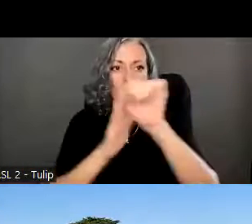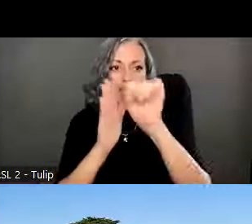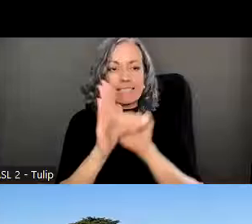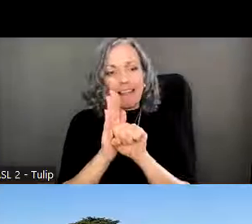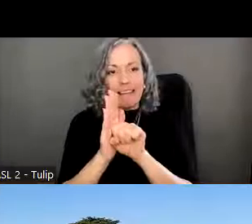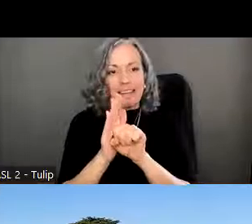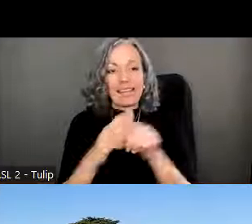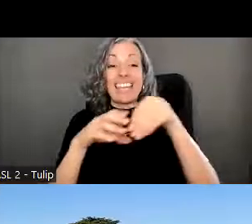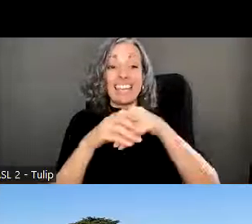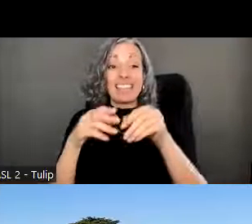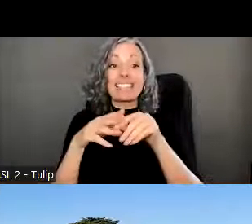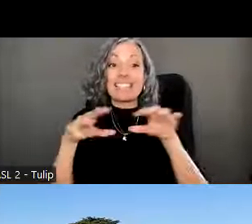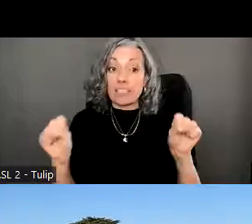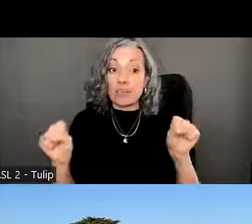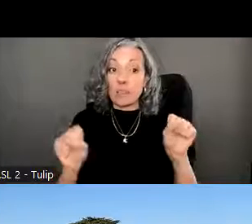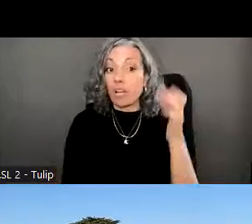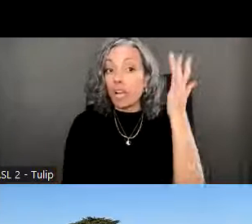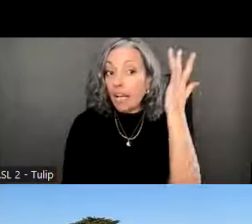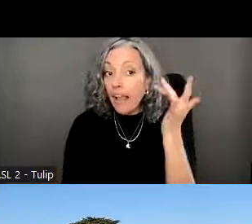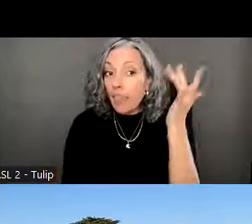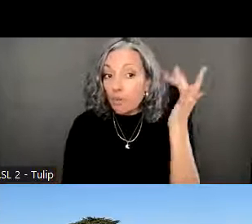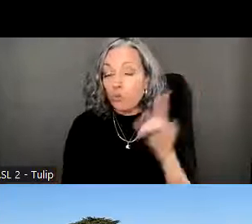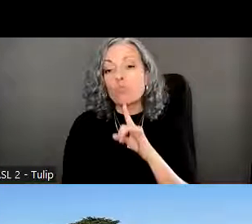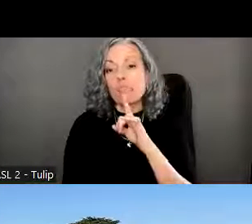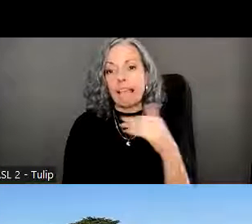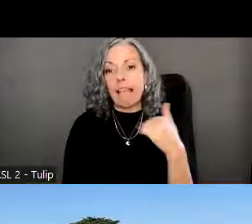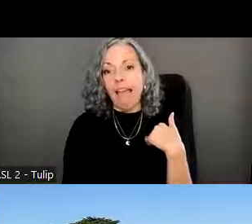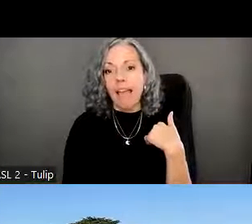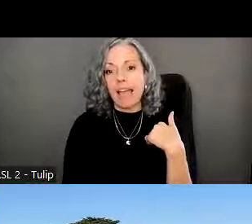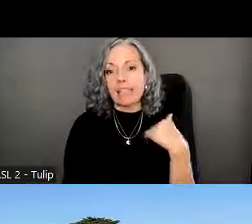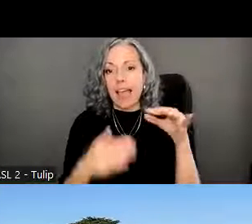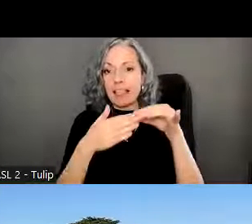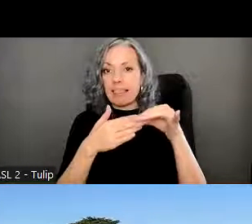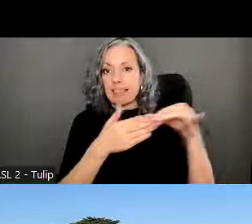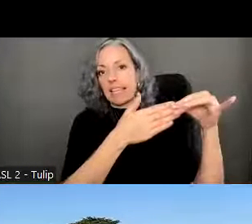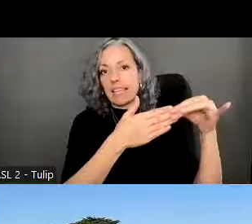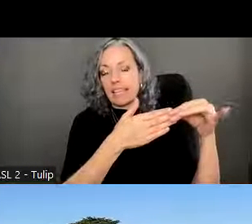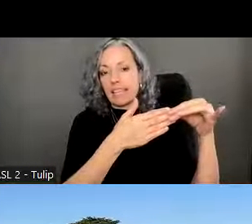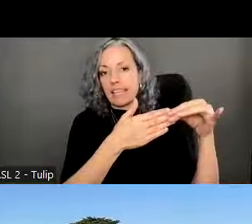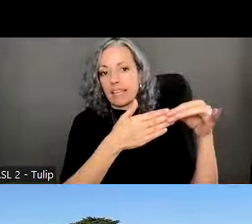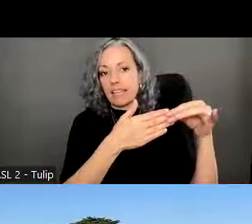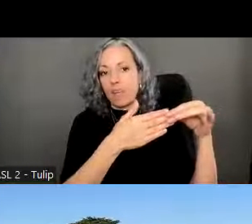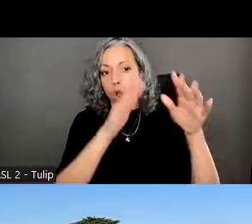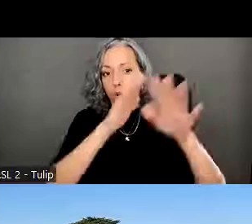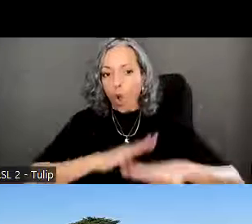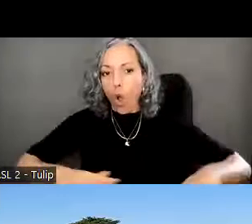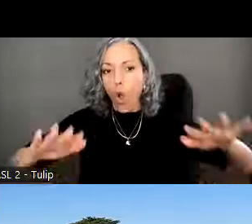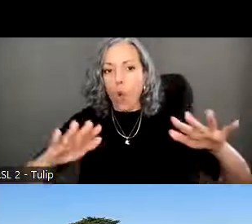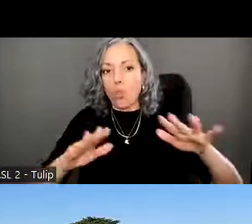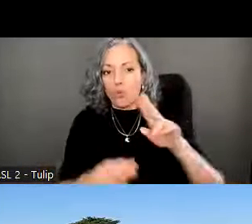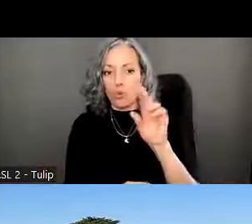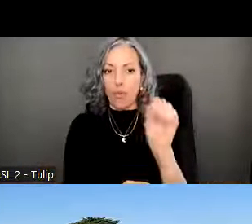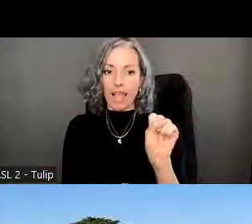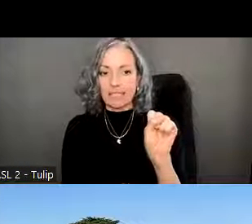the system. California, really has led the country very early on. We did pass the